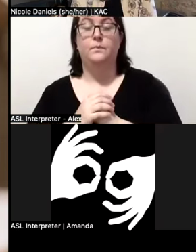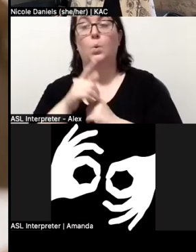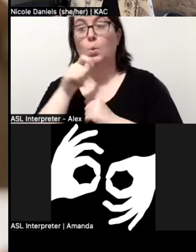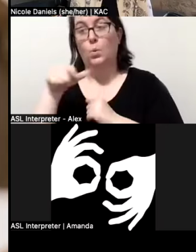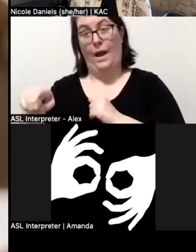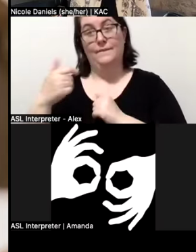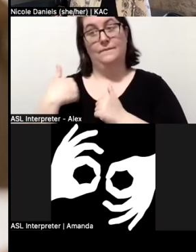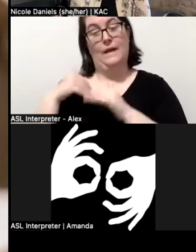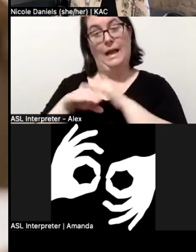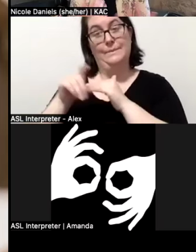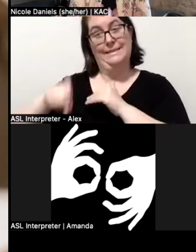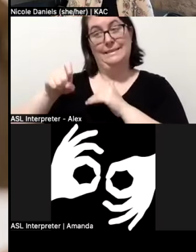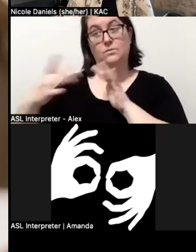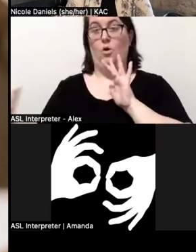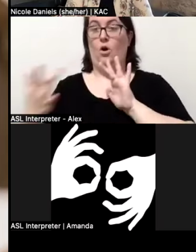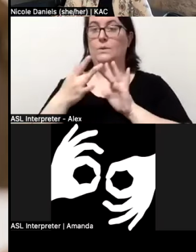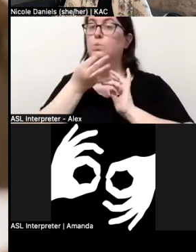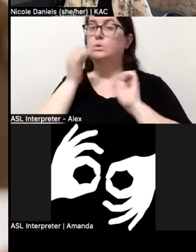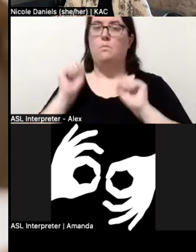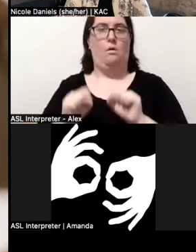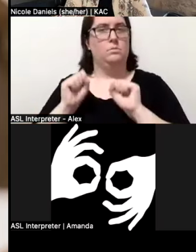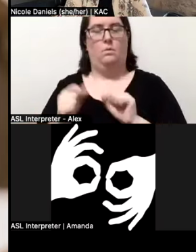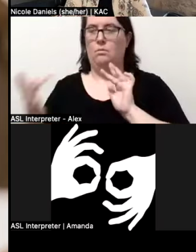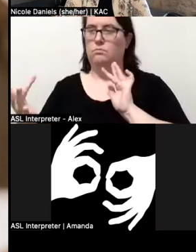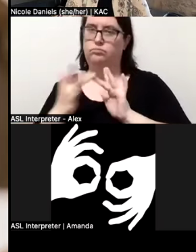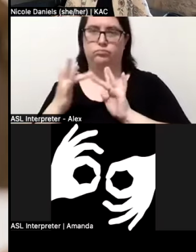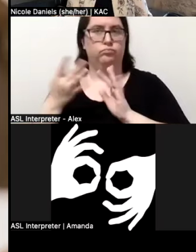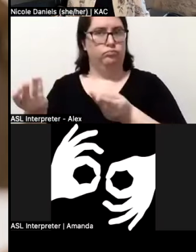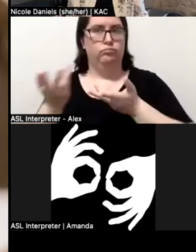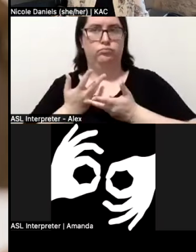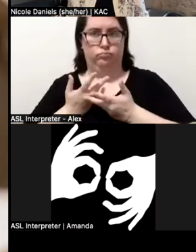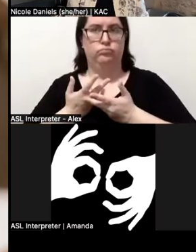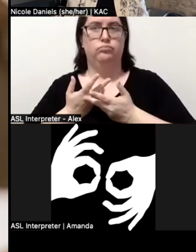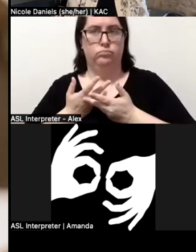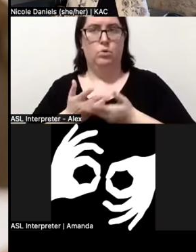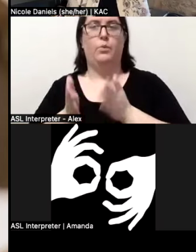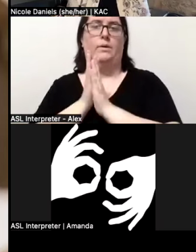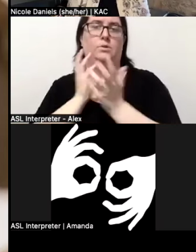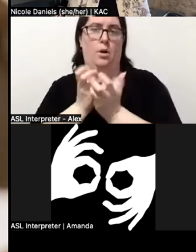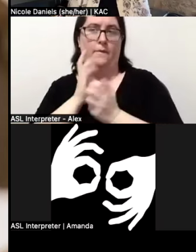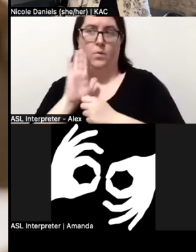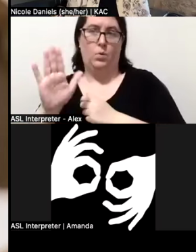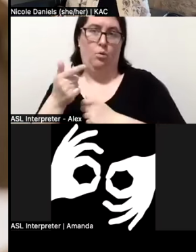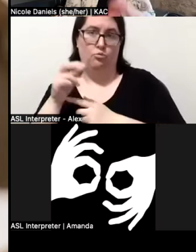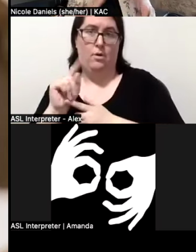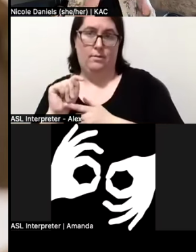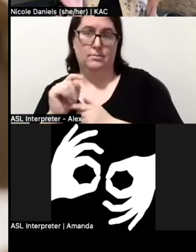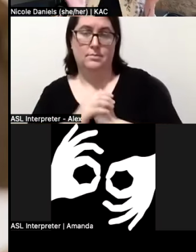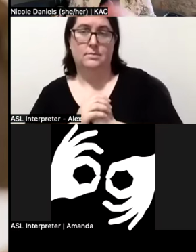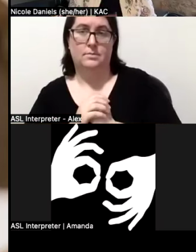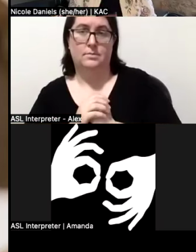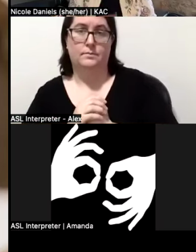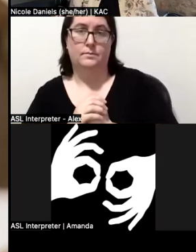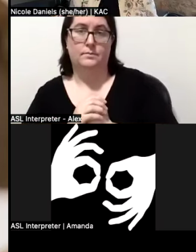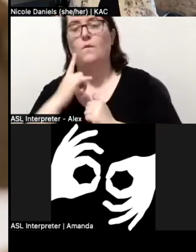needs are encouraged to contact us as early in the application period as possible to request accommodations for your grant application. Of course, we